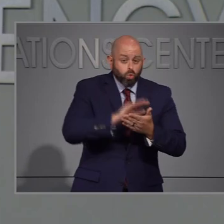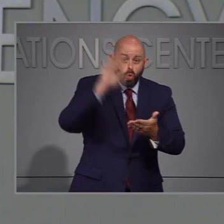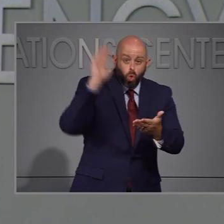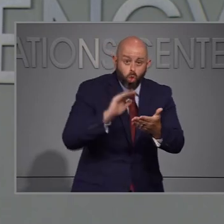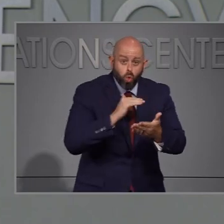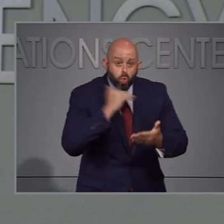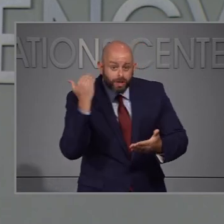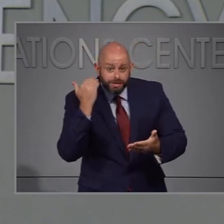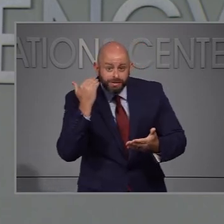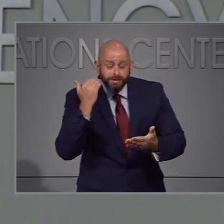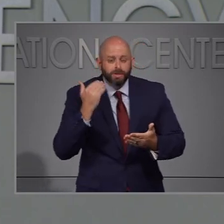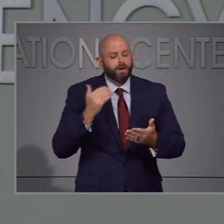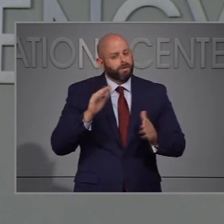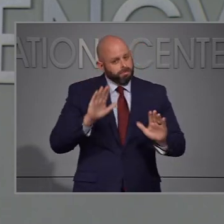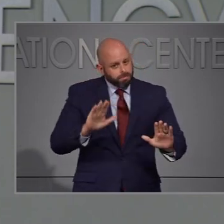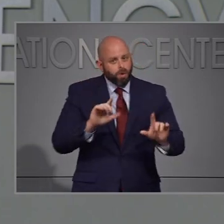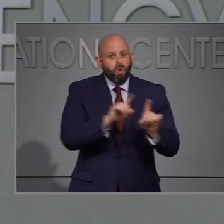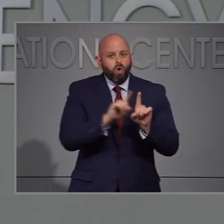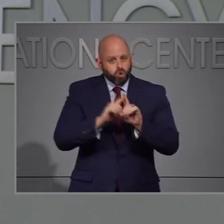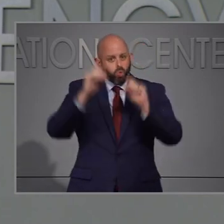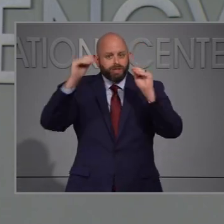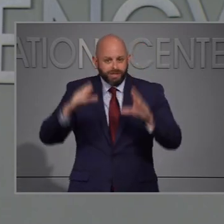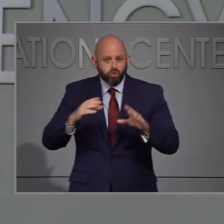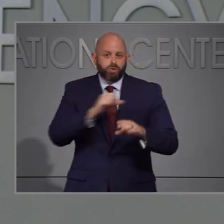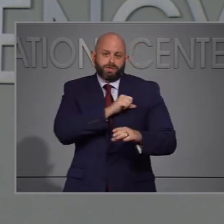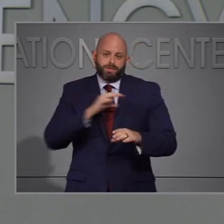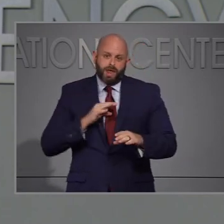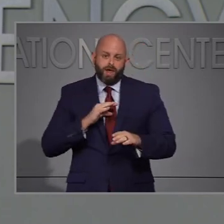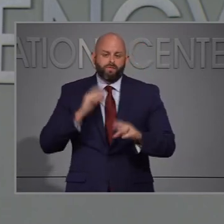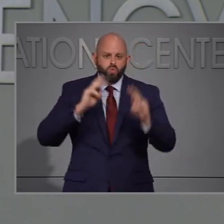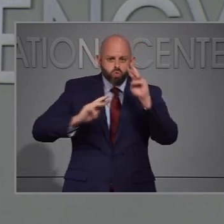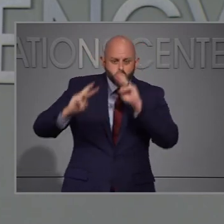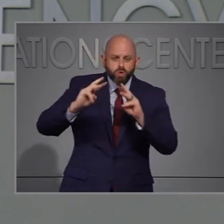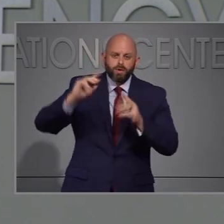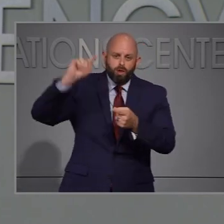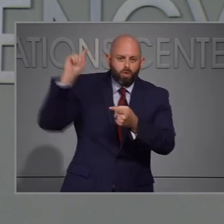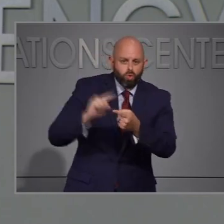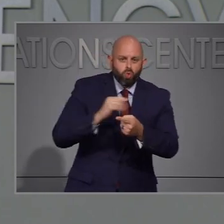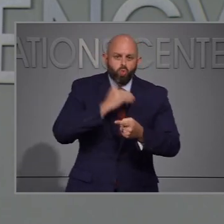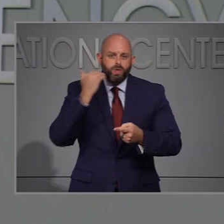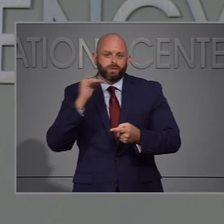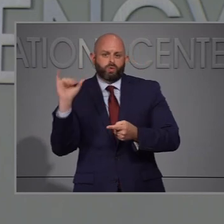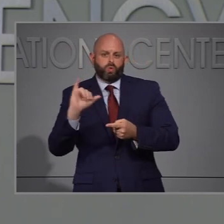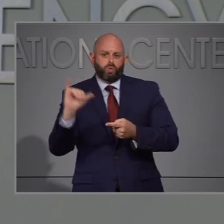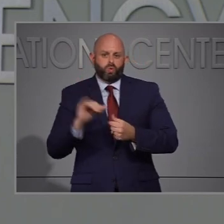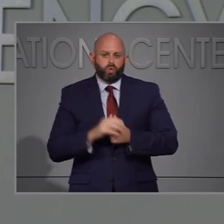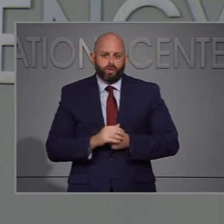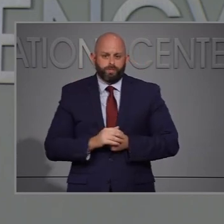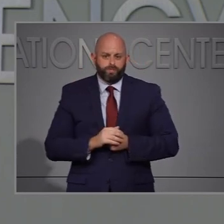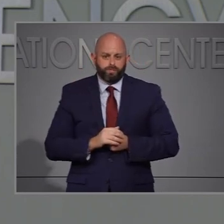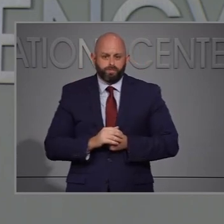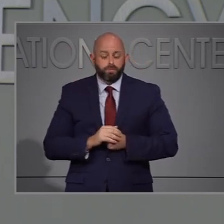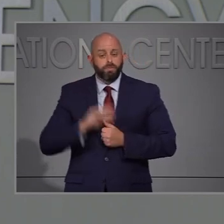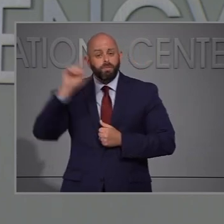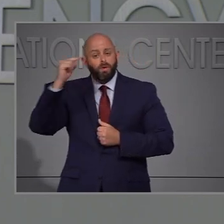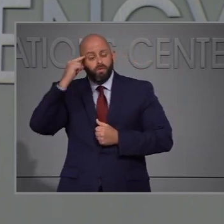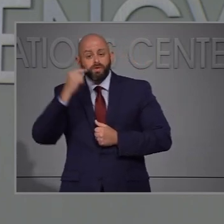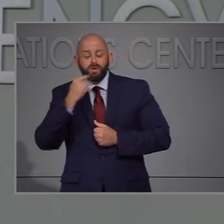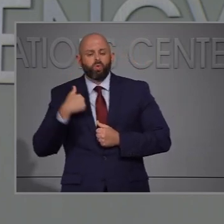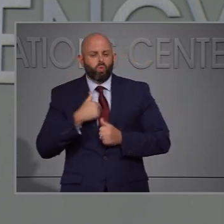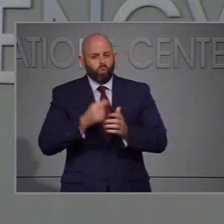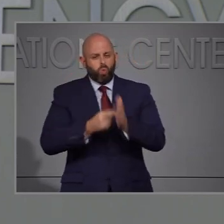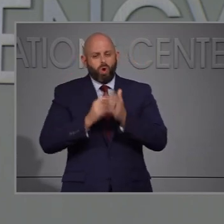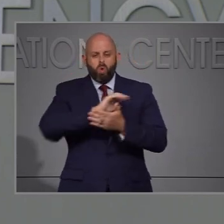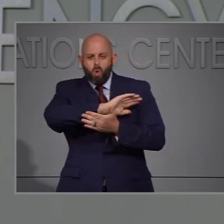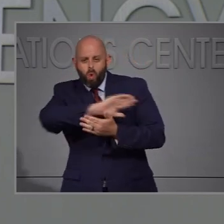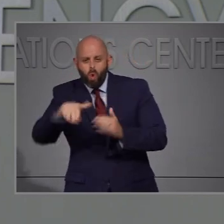reduce risks for students, teachers, and staff even further. That's why our guidance, as the governor said, requires all students